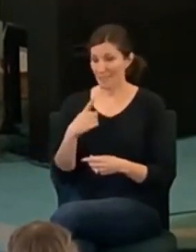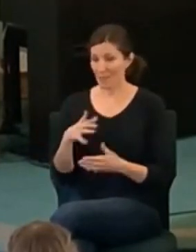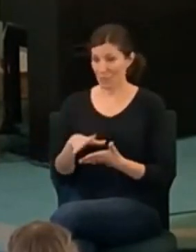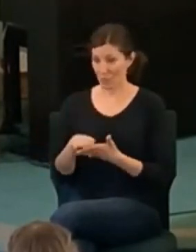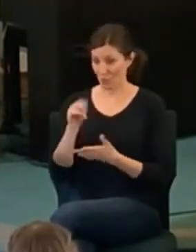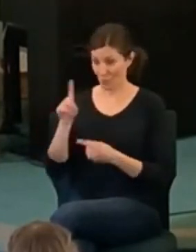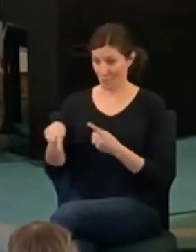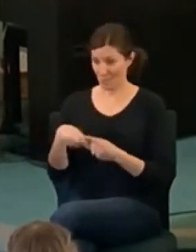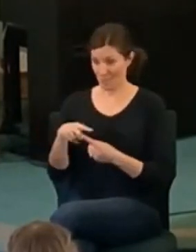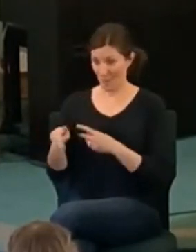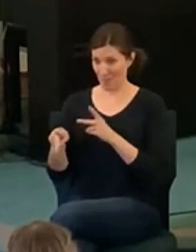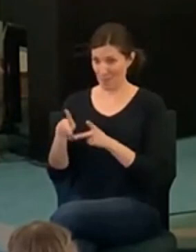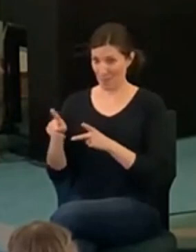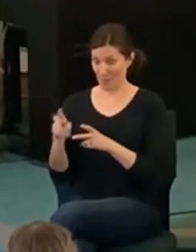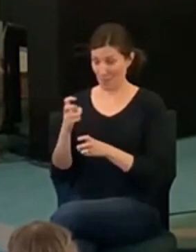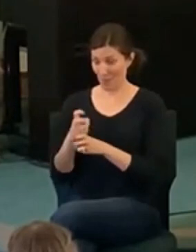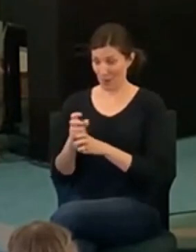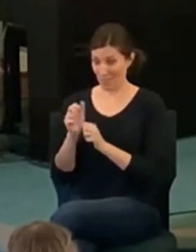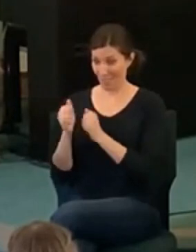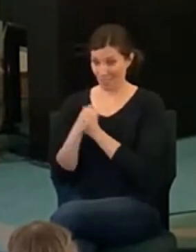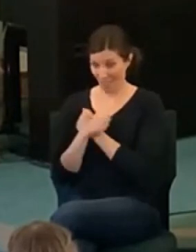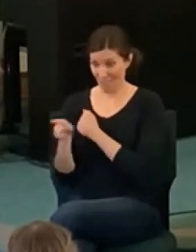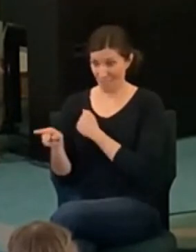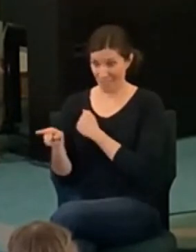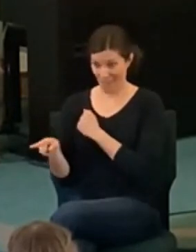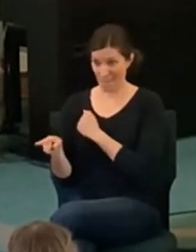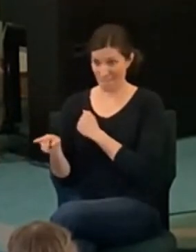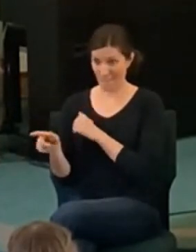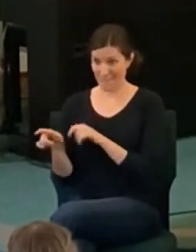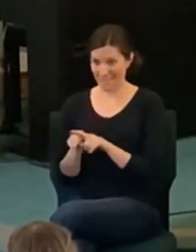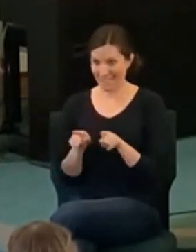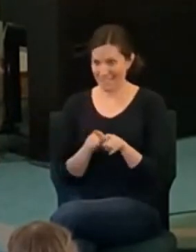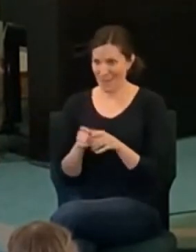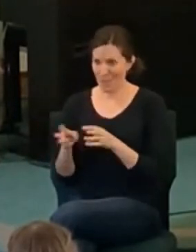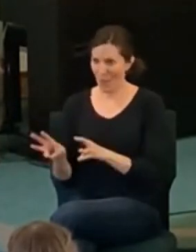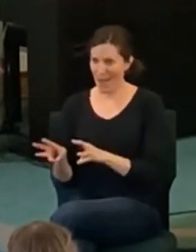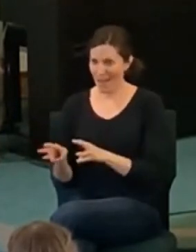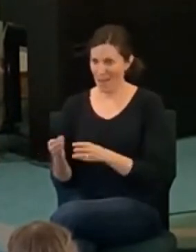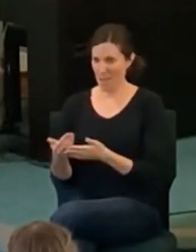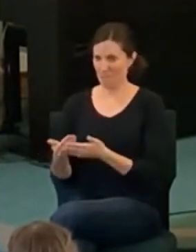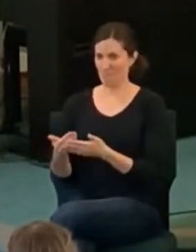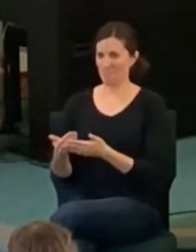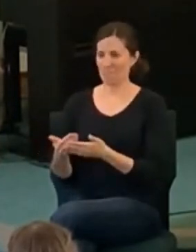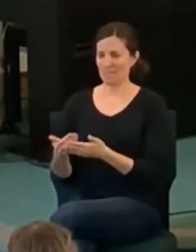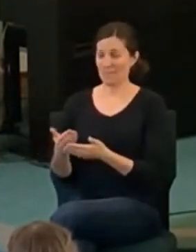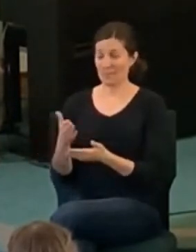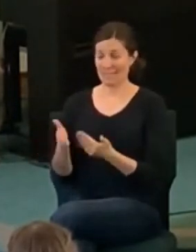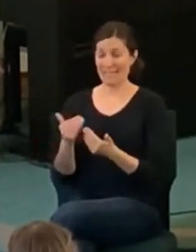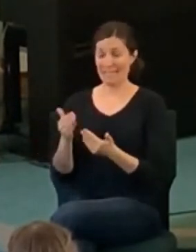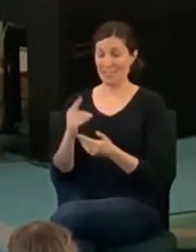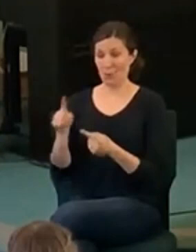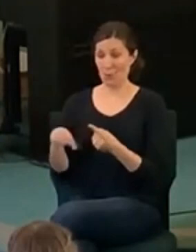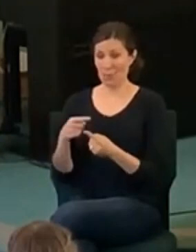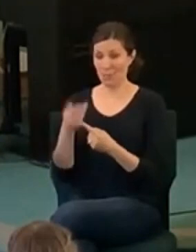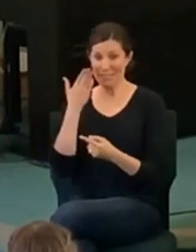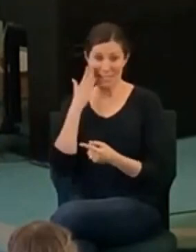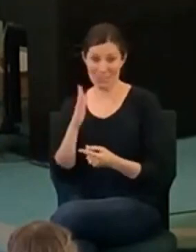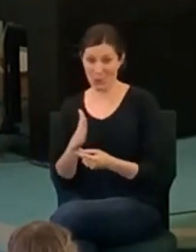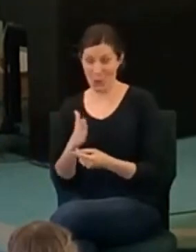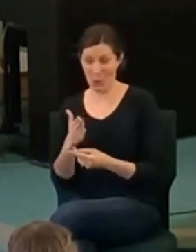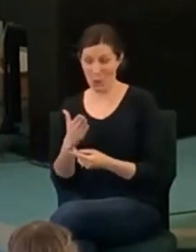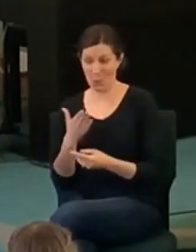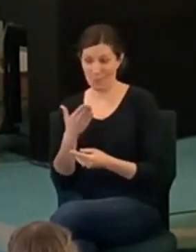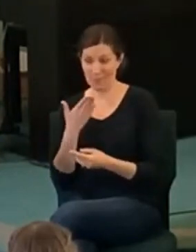in the past. And she had shared, as we talked outside here on the street, about how it was hard for her to still show